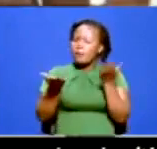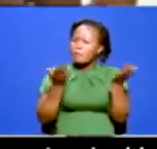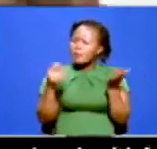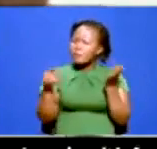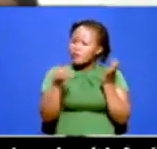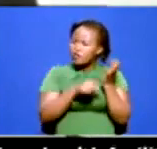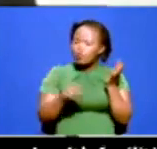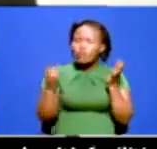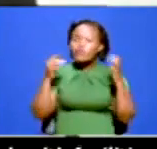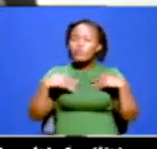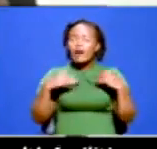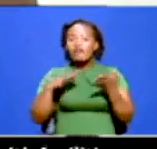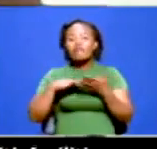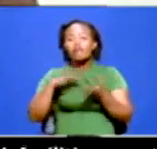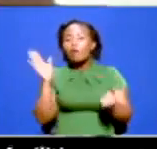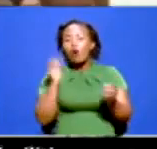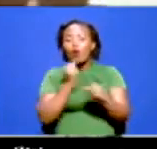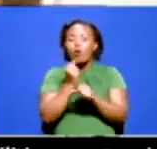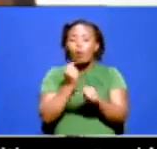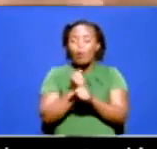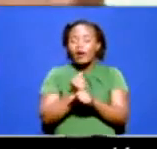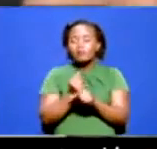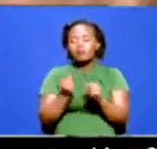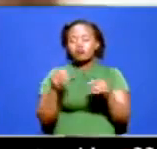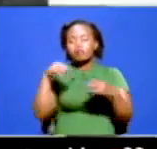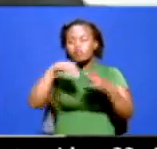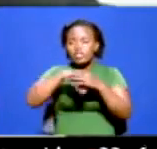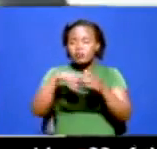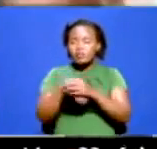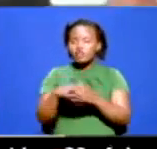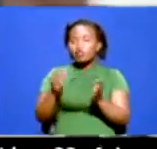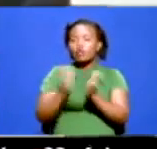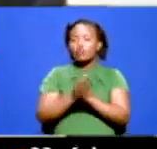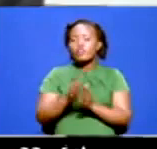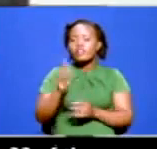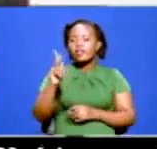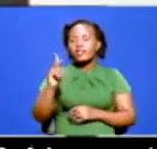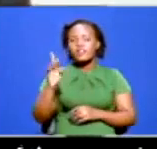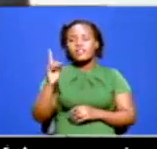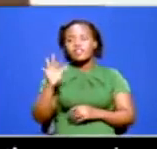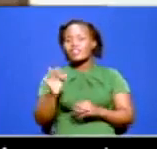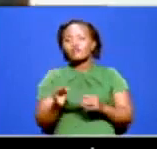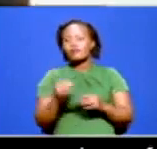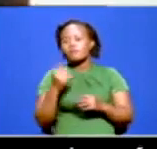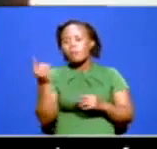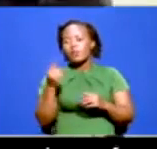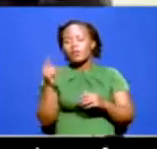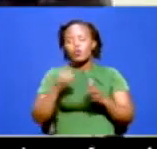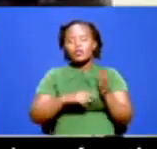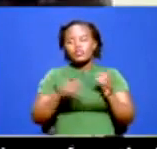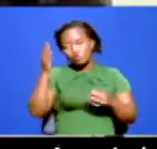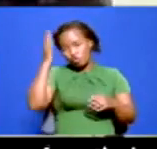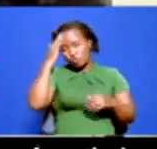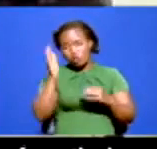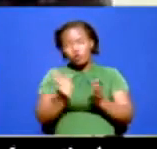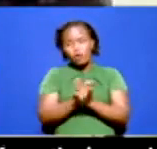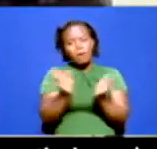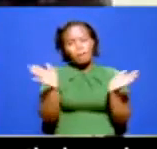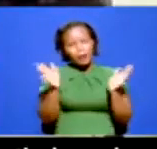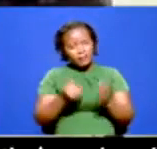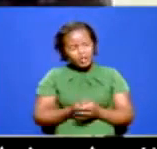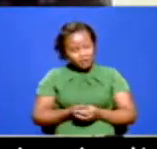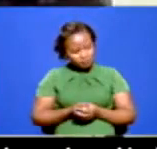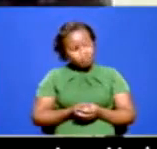more engagements with the KDF when it comes to issues of, you know, public affairs, other than what is in public or what we already know?